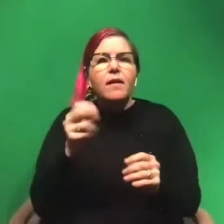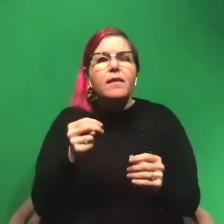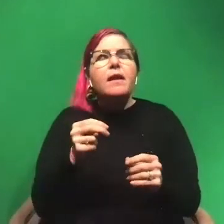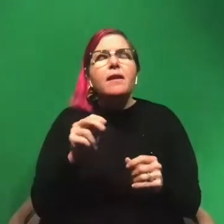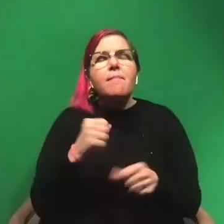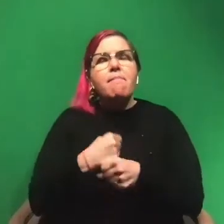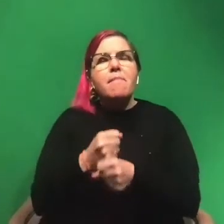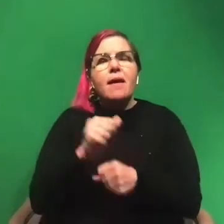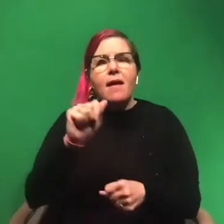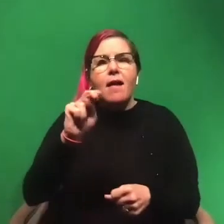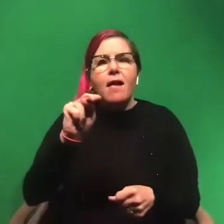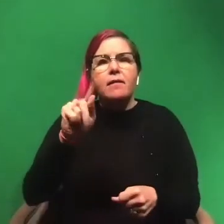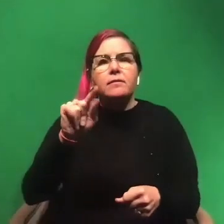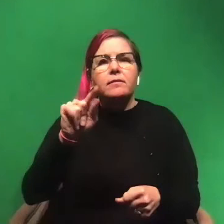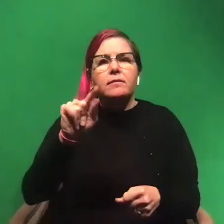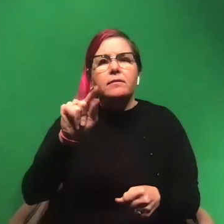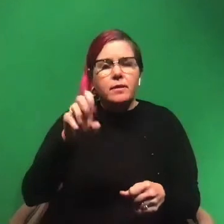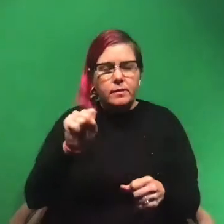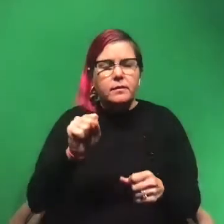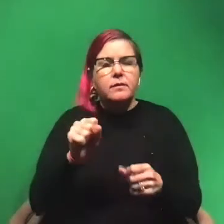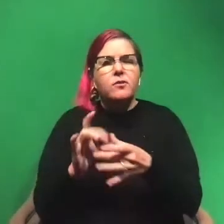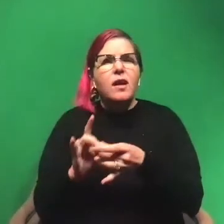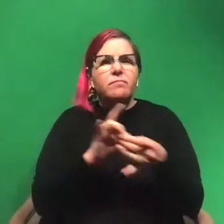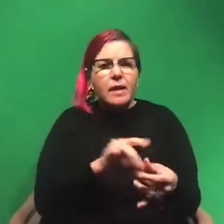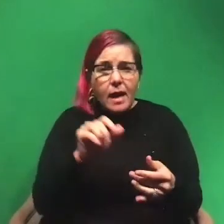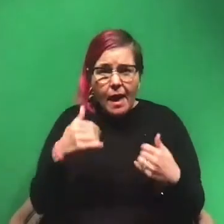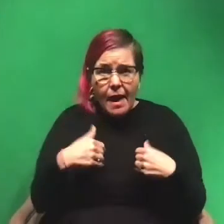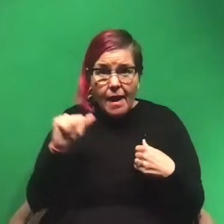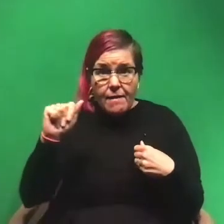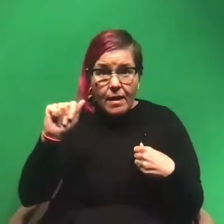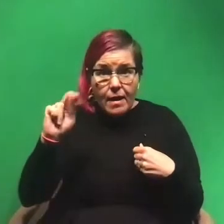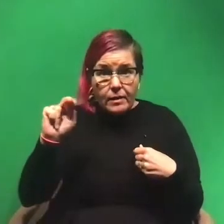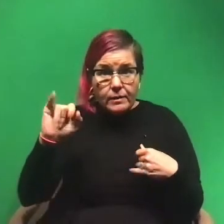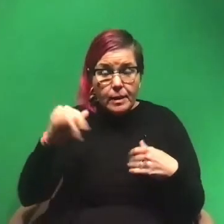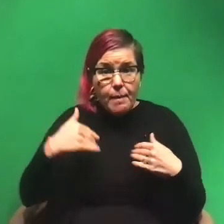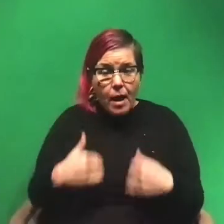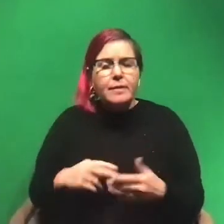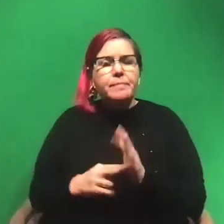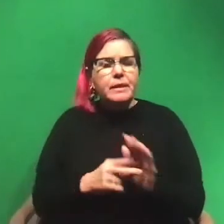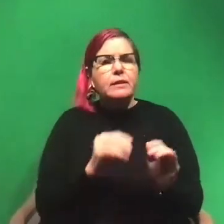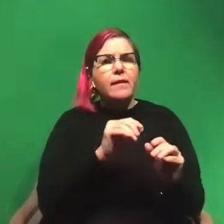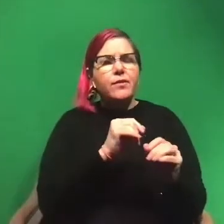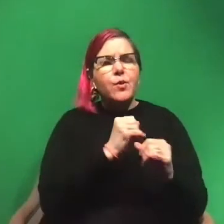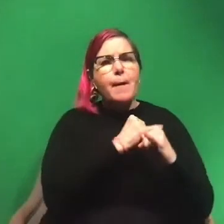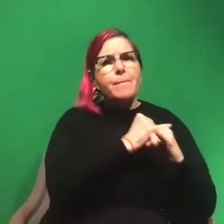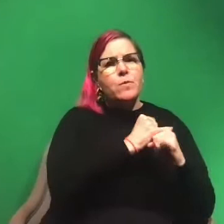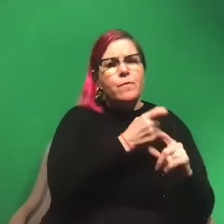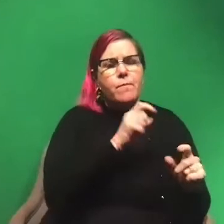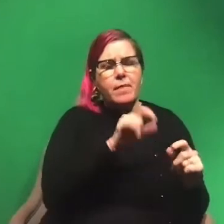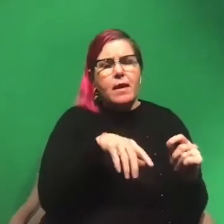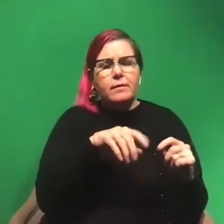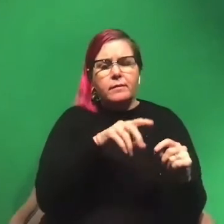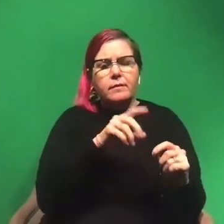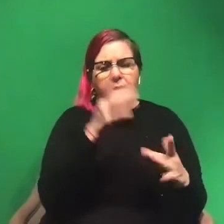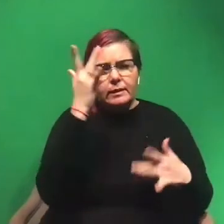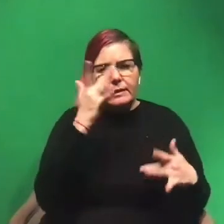production? And because we tend to correlate antibodies and immunity to understand disease. And to me, that's